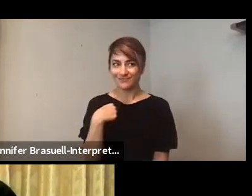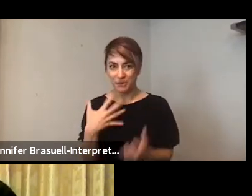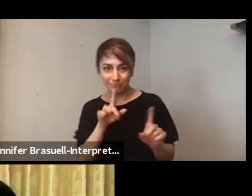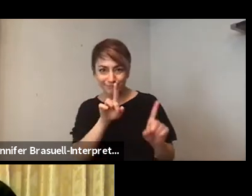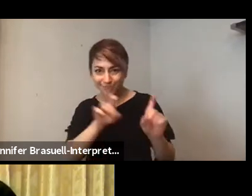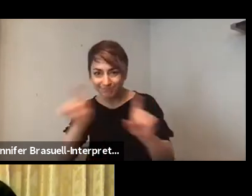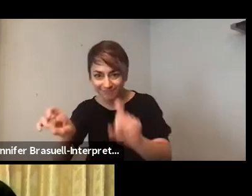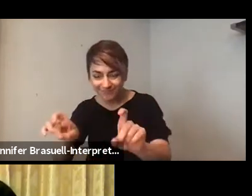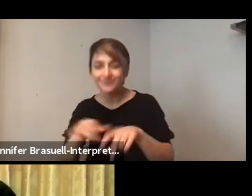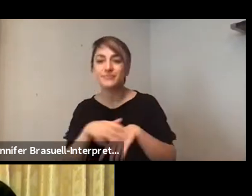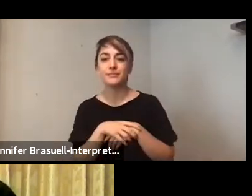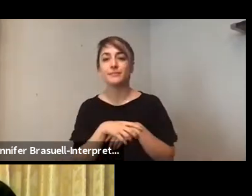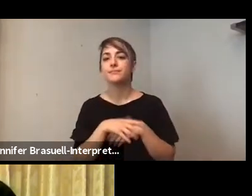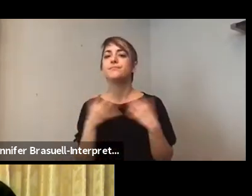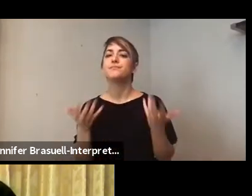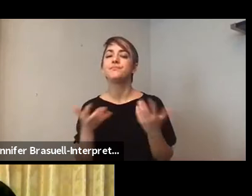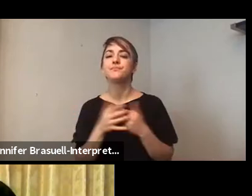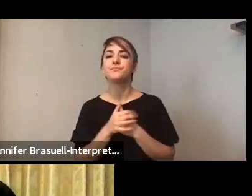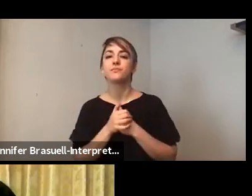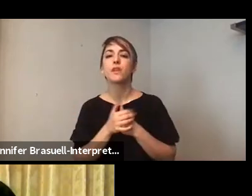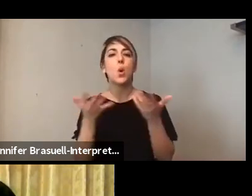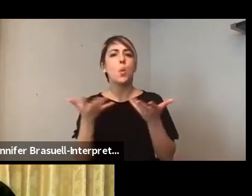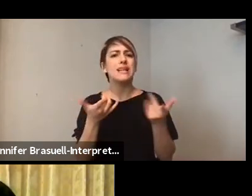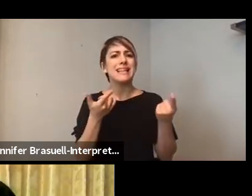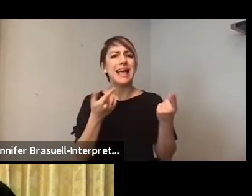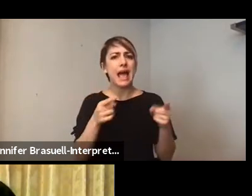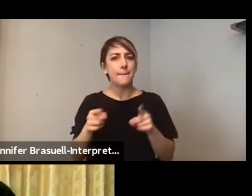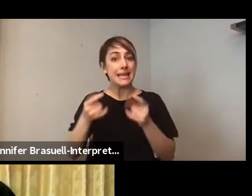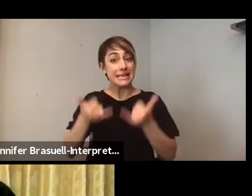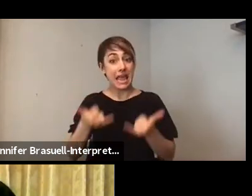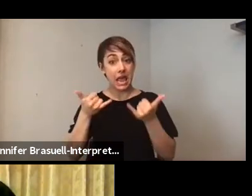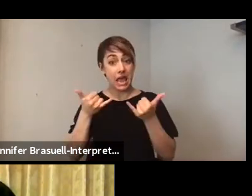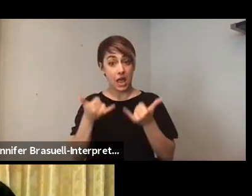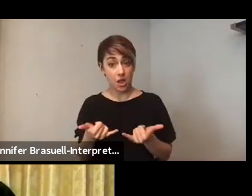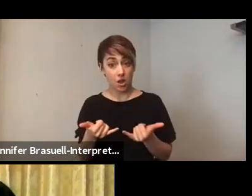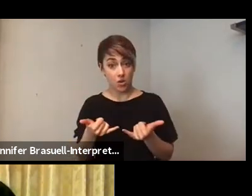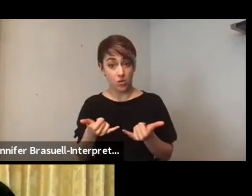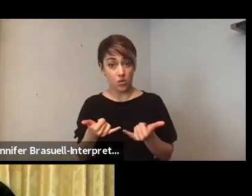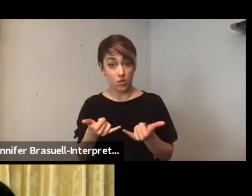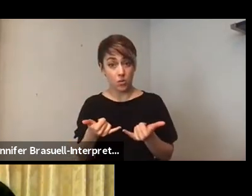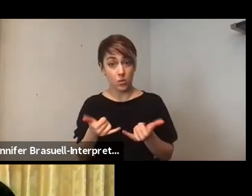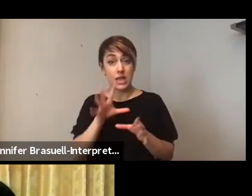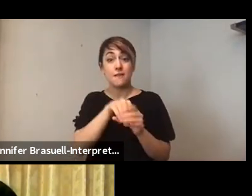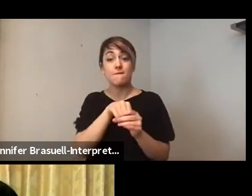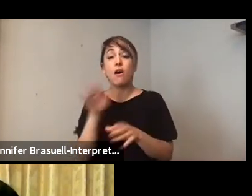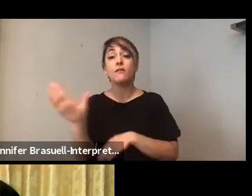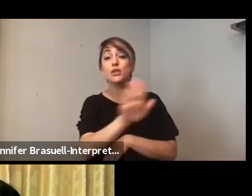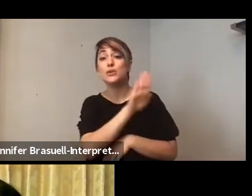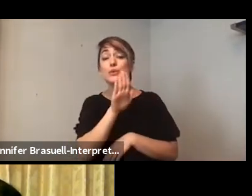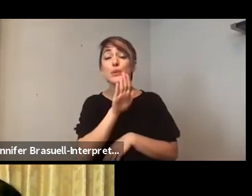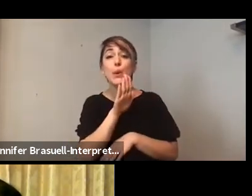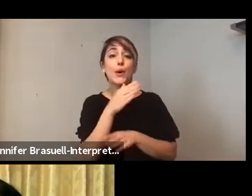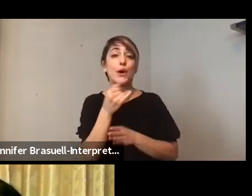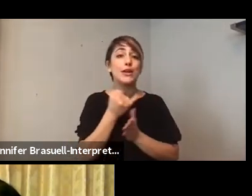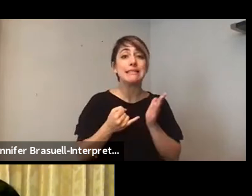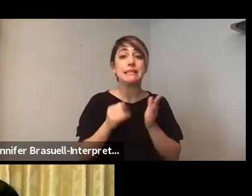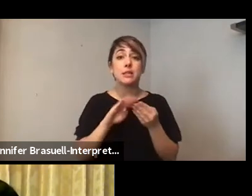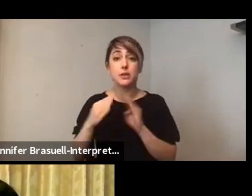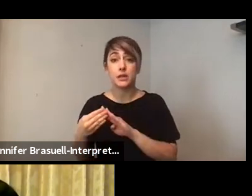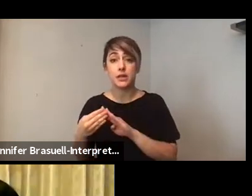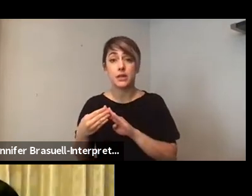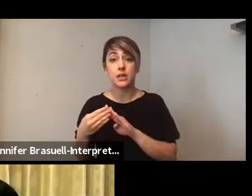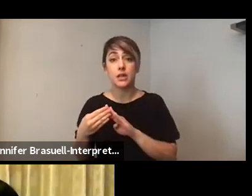is, what is happening right now within your artistic community as a